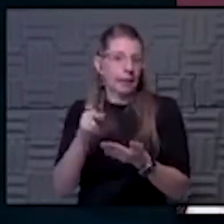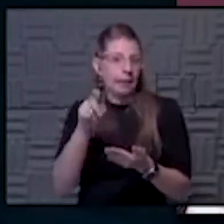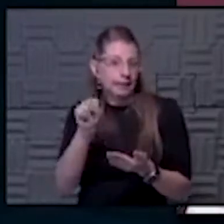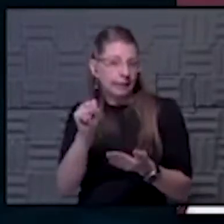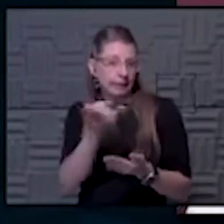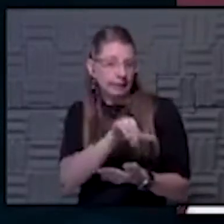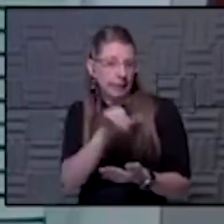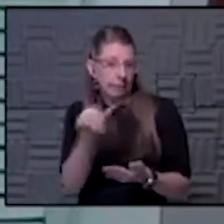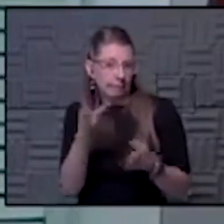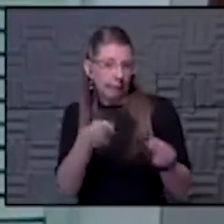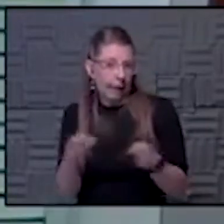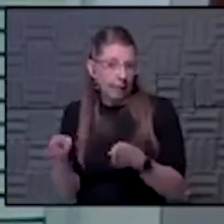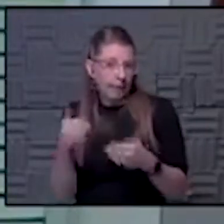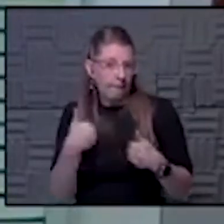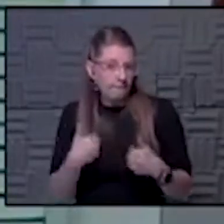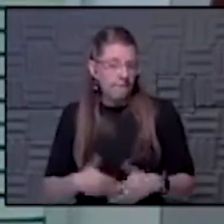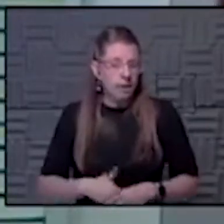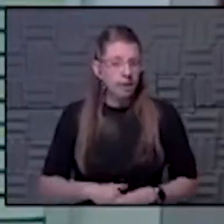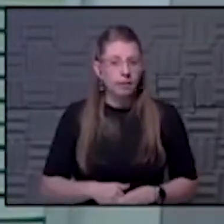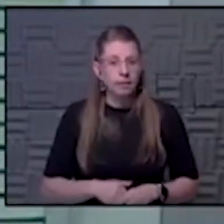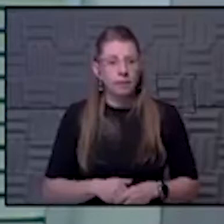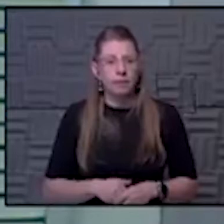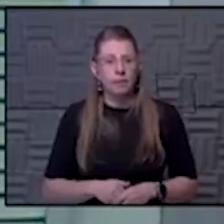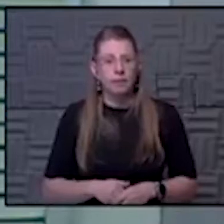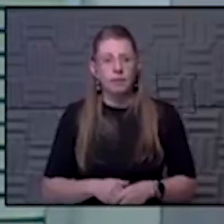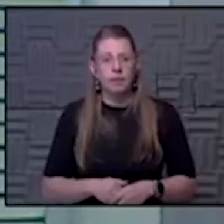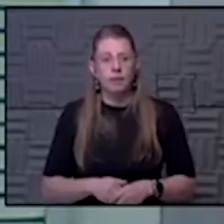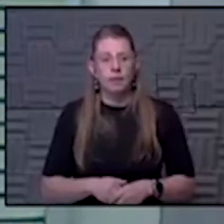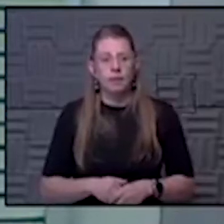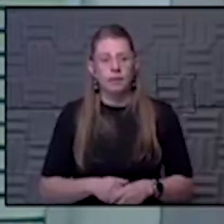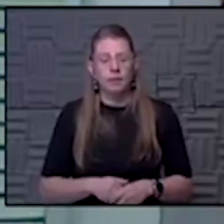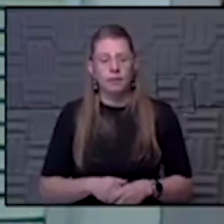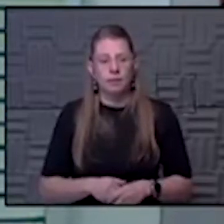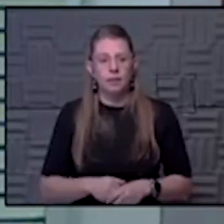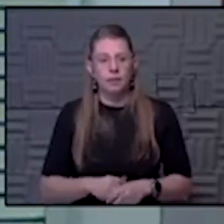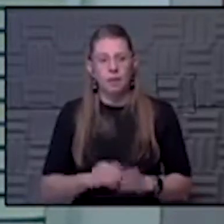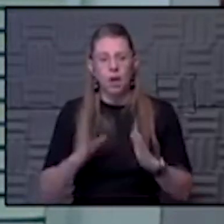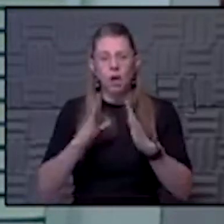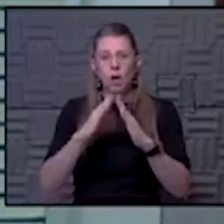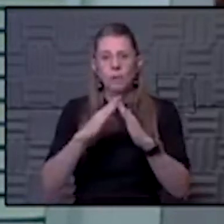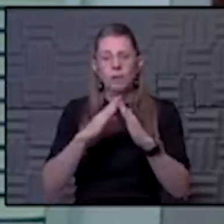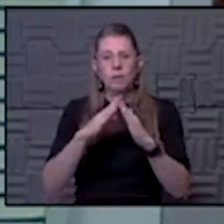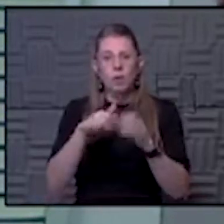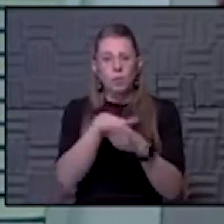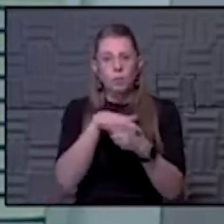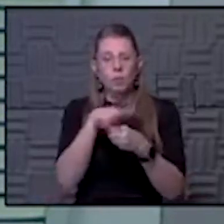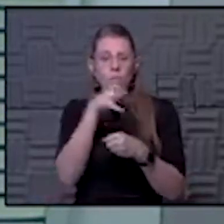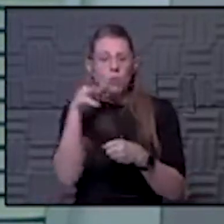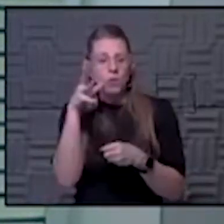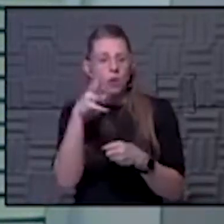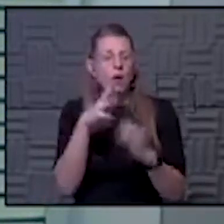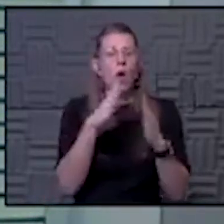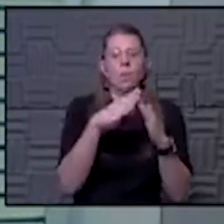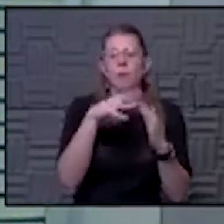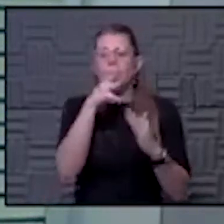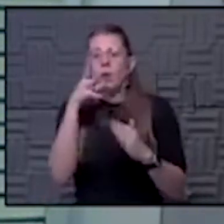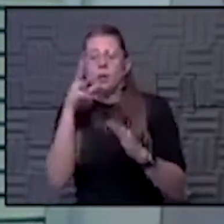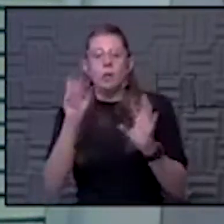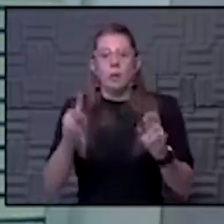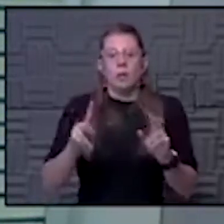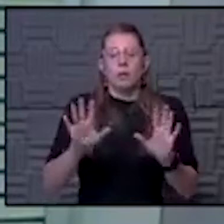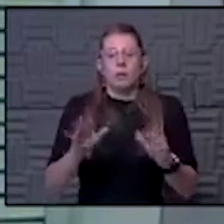same. Let's first of all talk about the timing versus urban and rural. Urban, rural. Yeah,